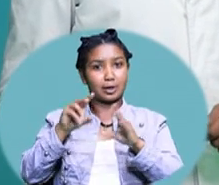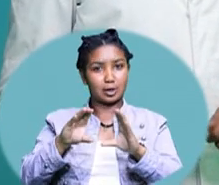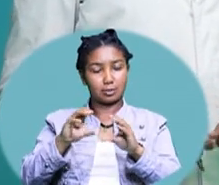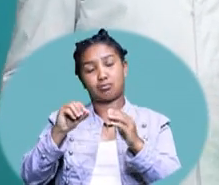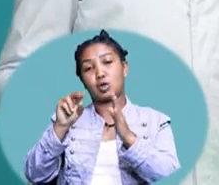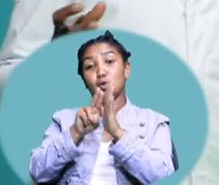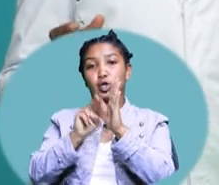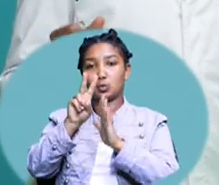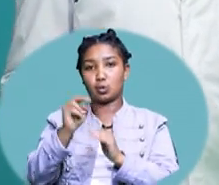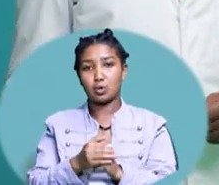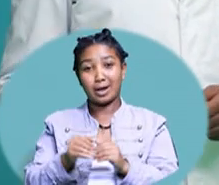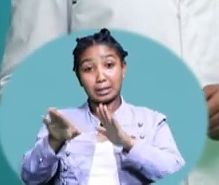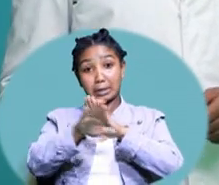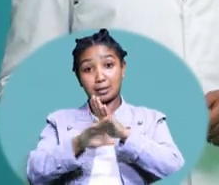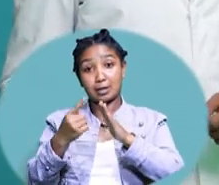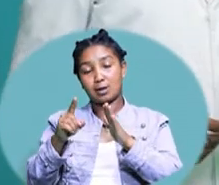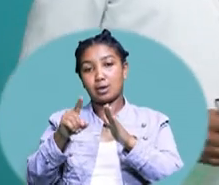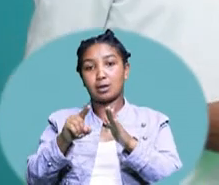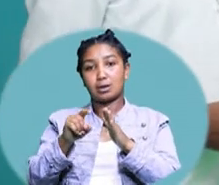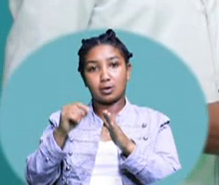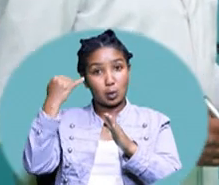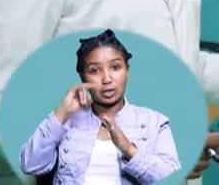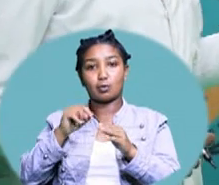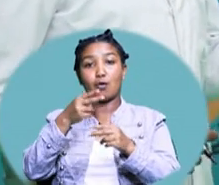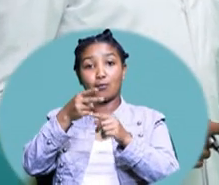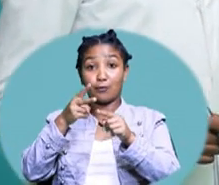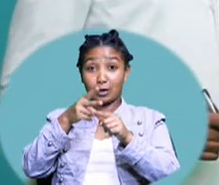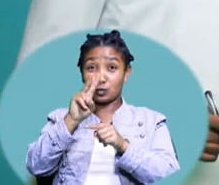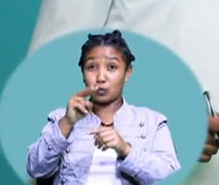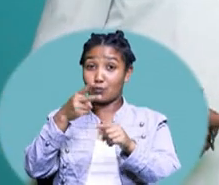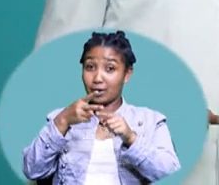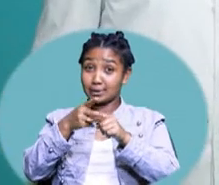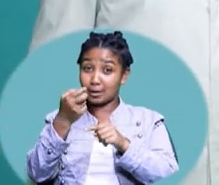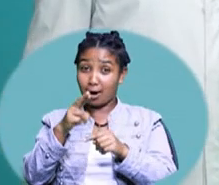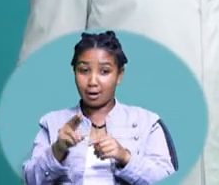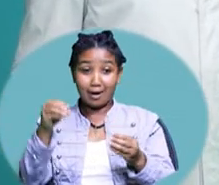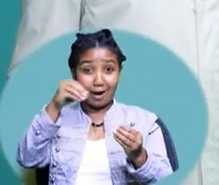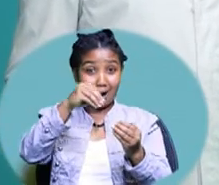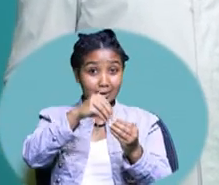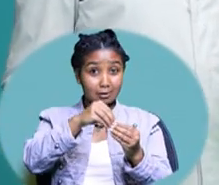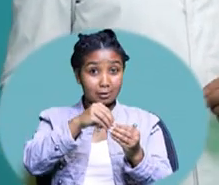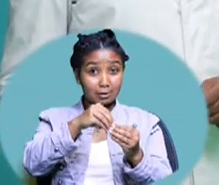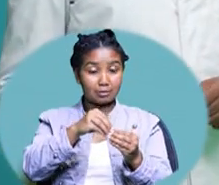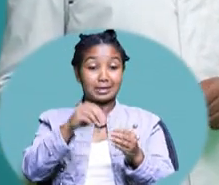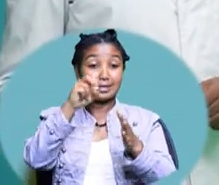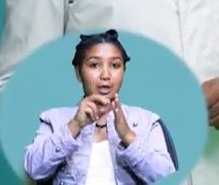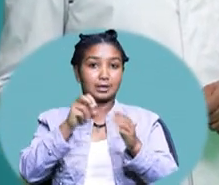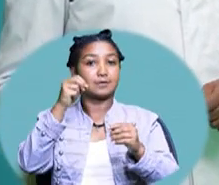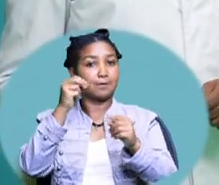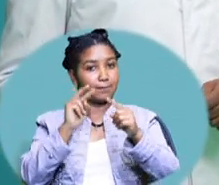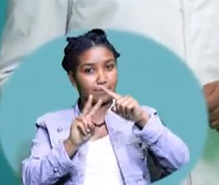2 under the concept of vector. Therefore, when two vectors are added, the result is